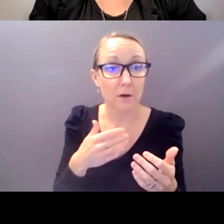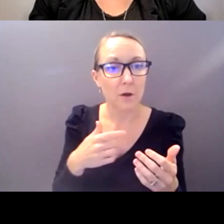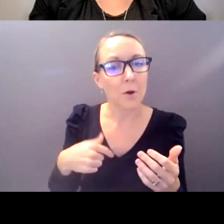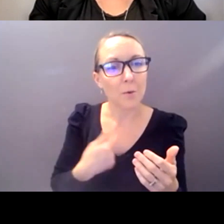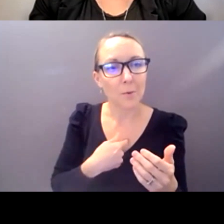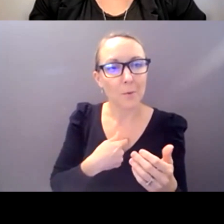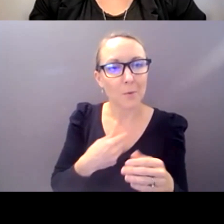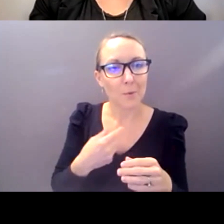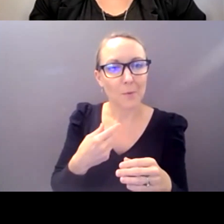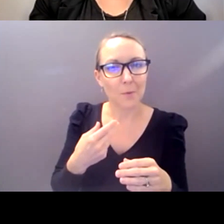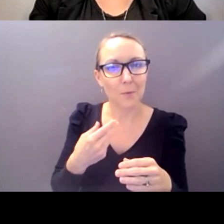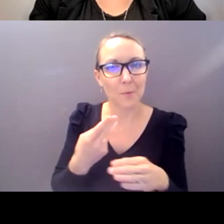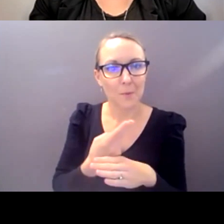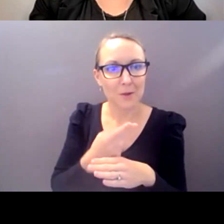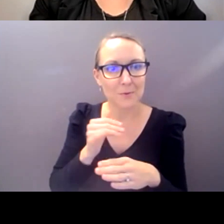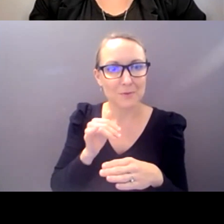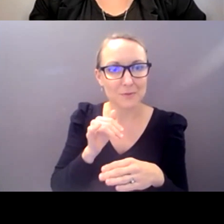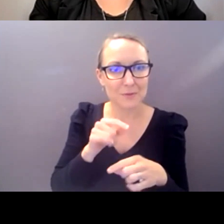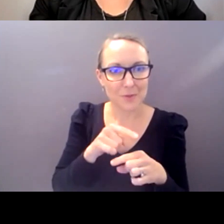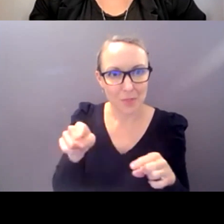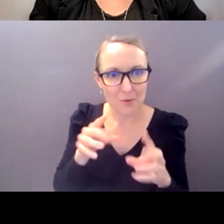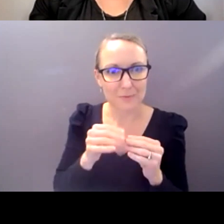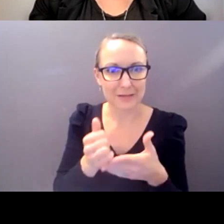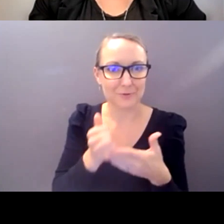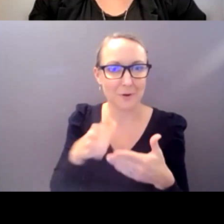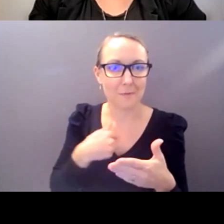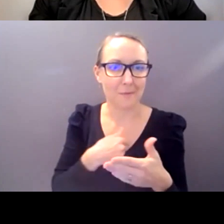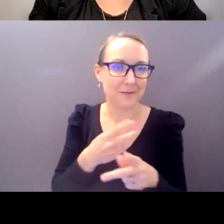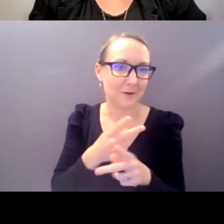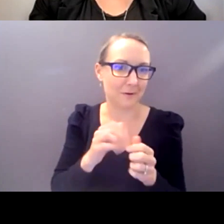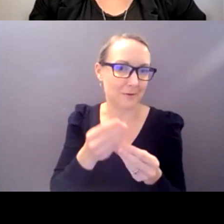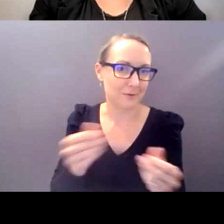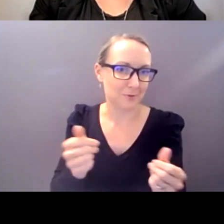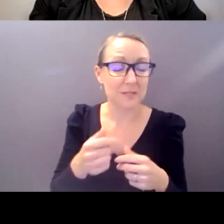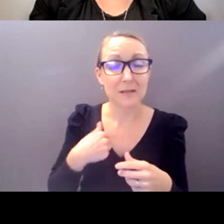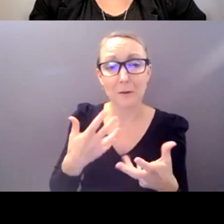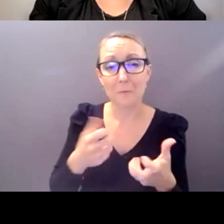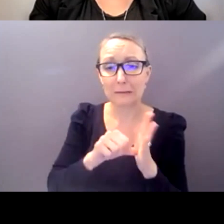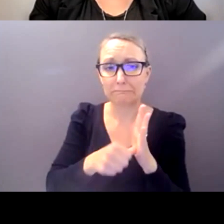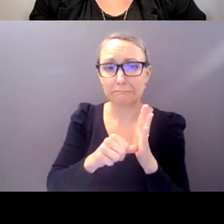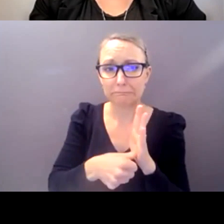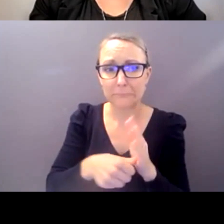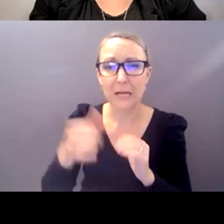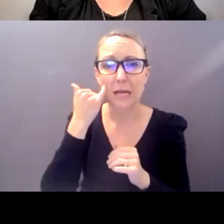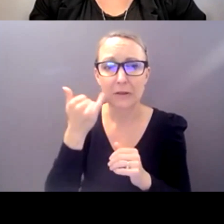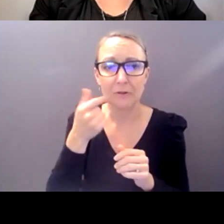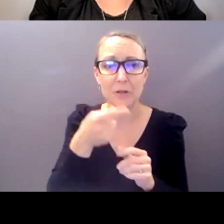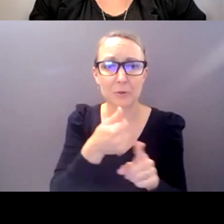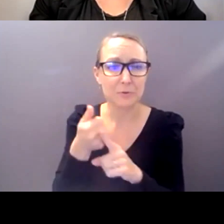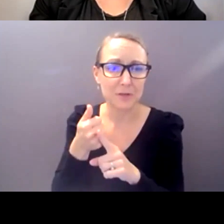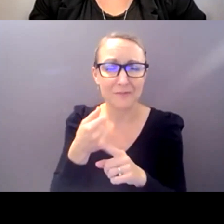addressing those issues in all of those meetings. And I just want to stress, particularly if you're just starting